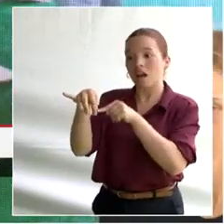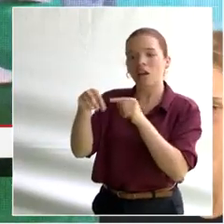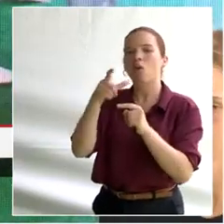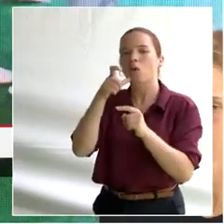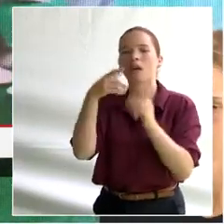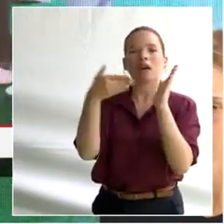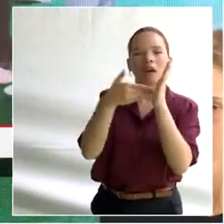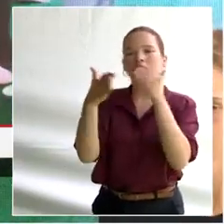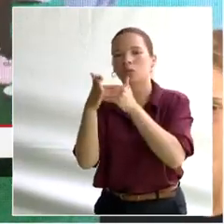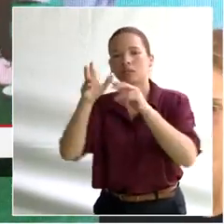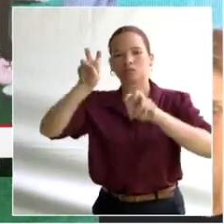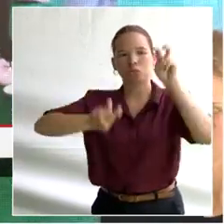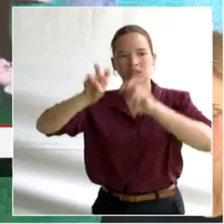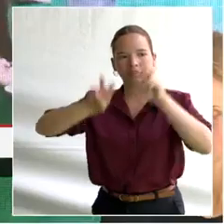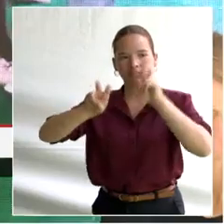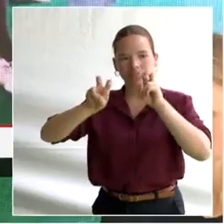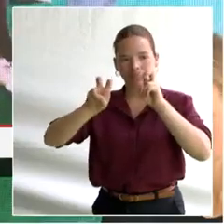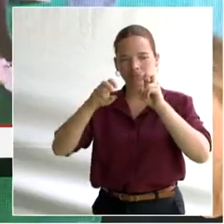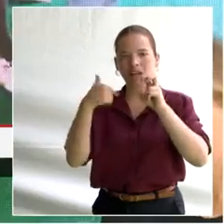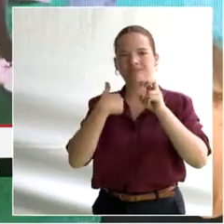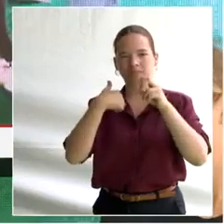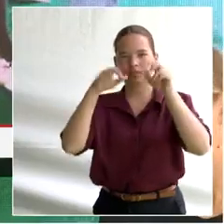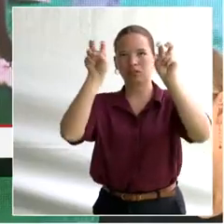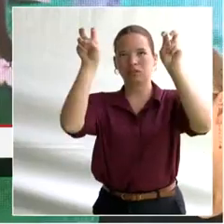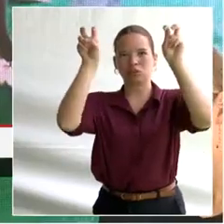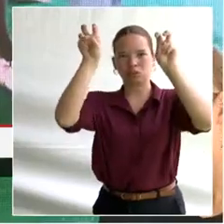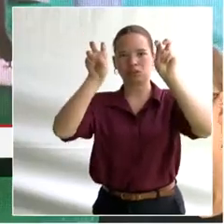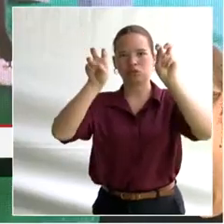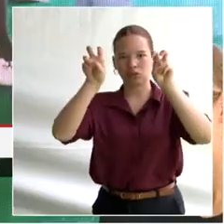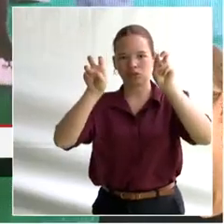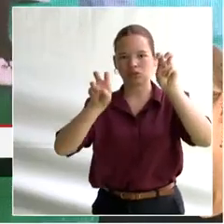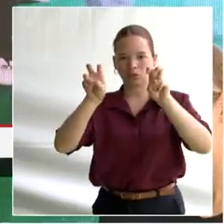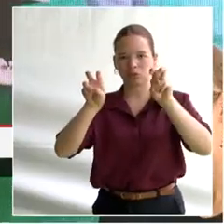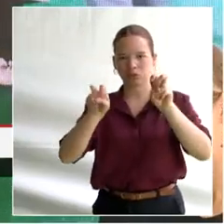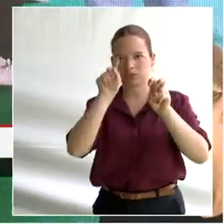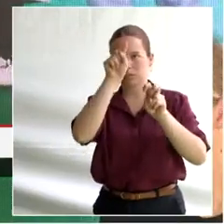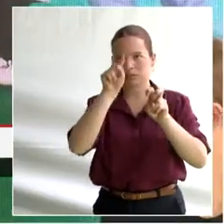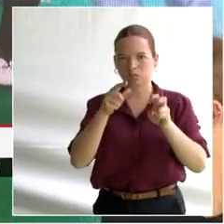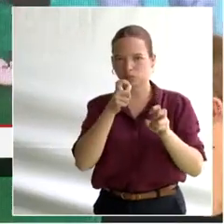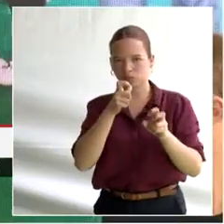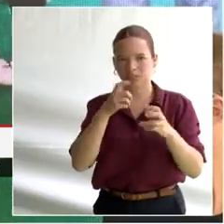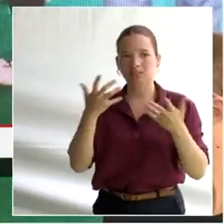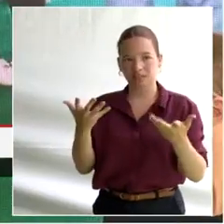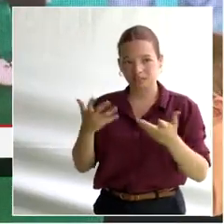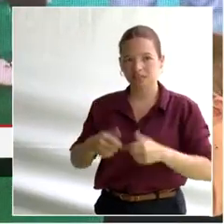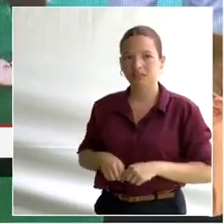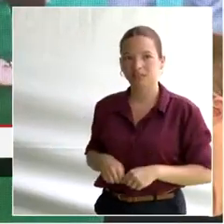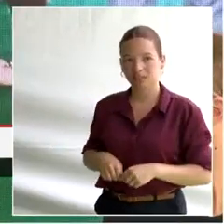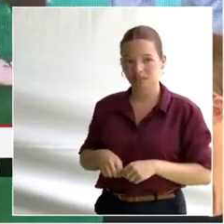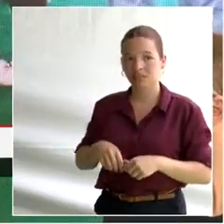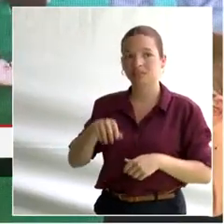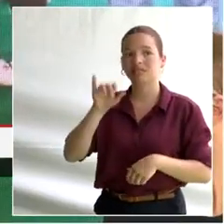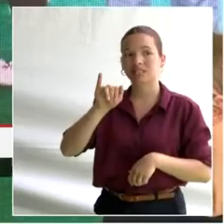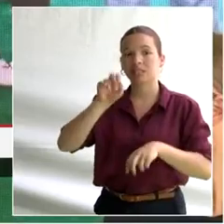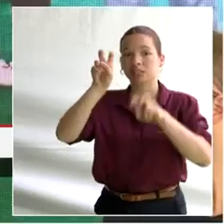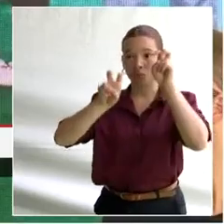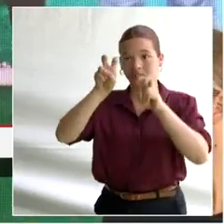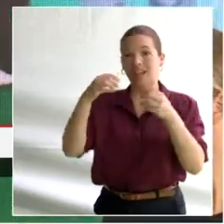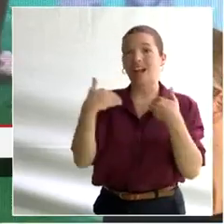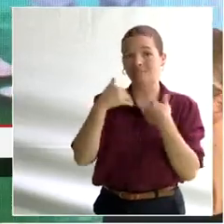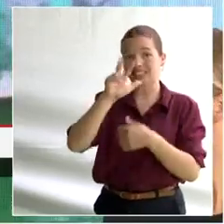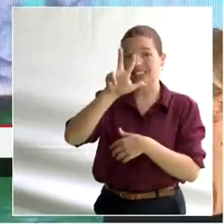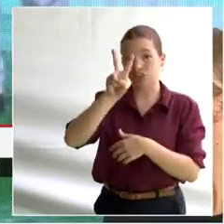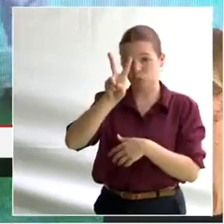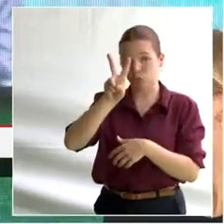our tournament. So for you to know, this tournament will have 32 places in the draw. The